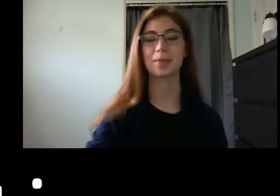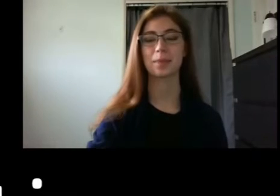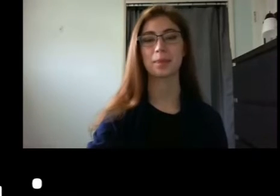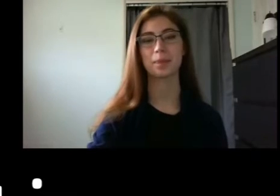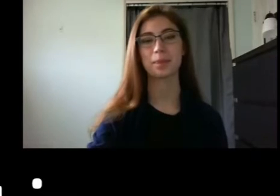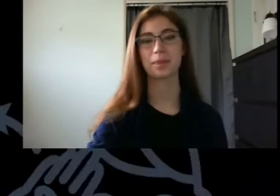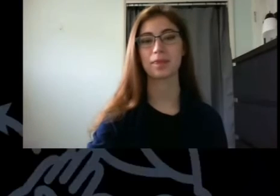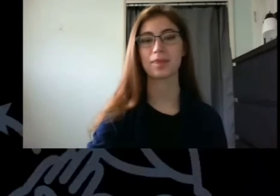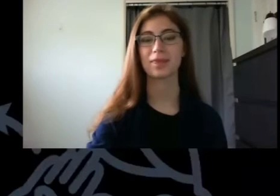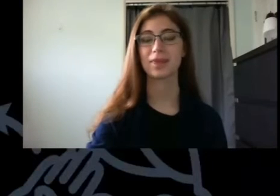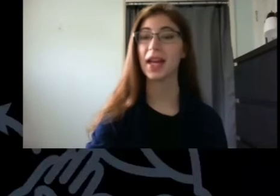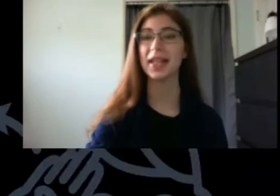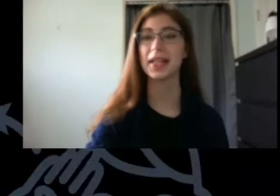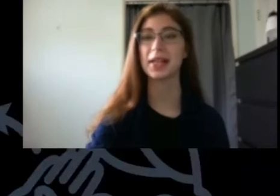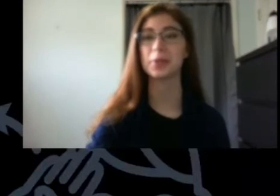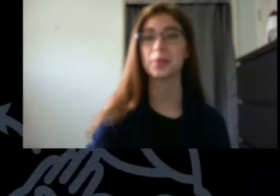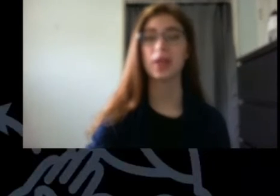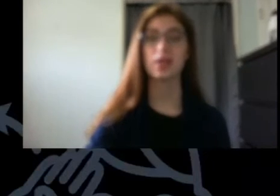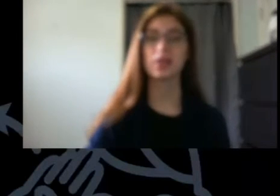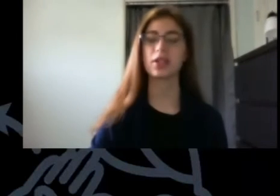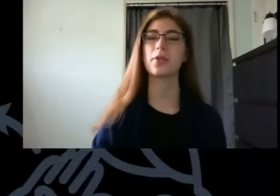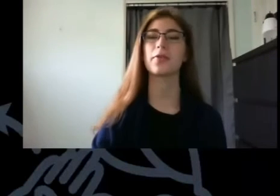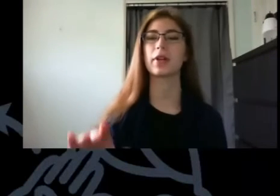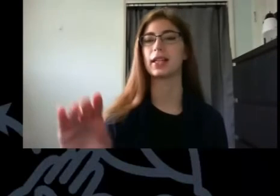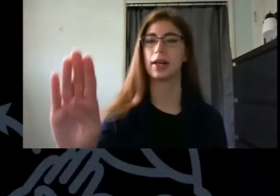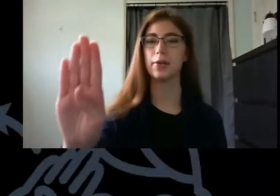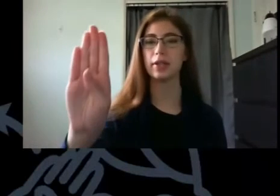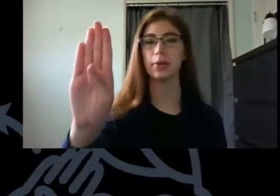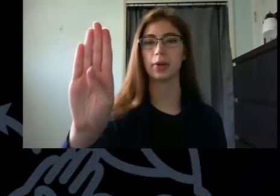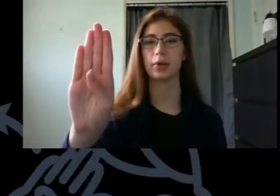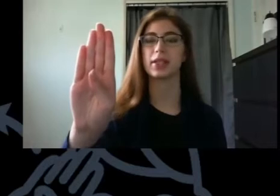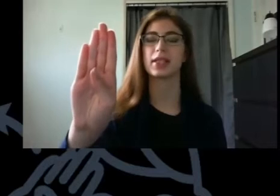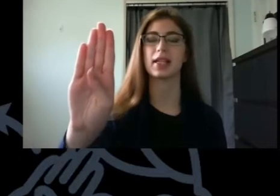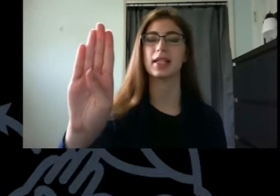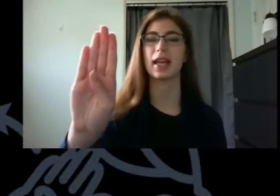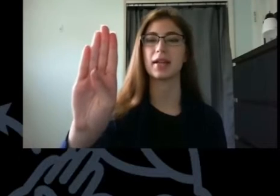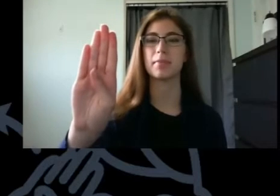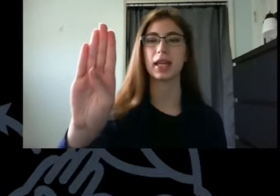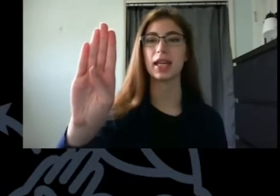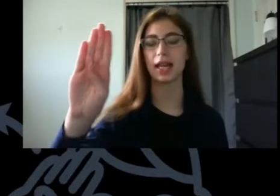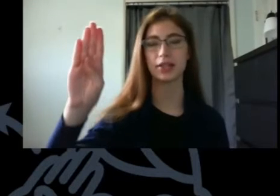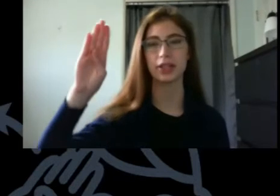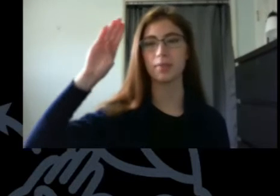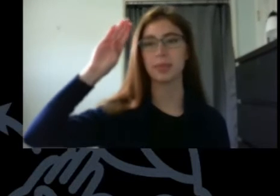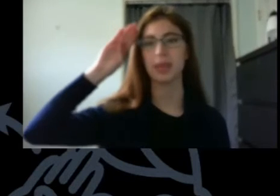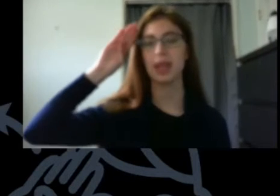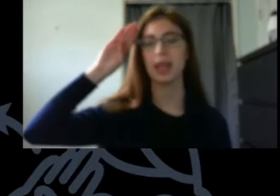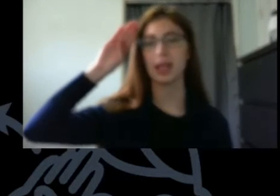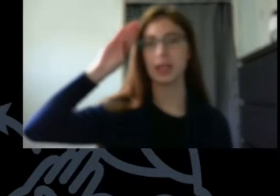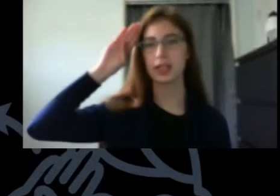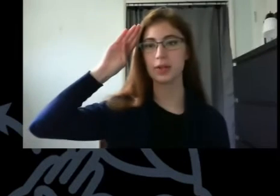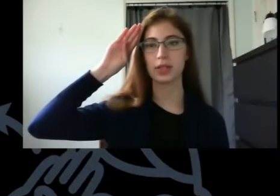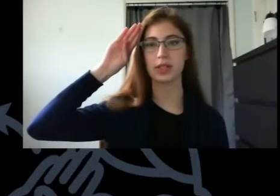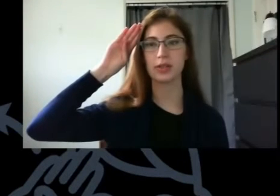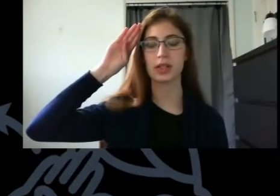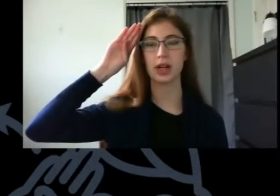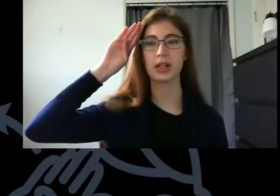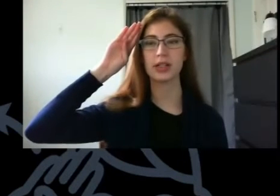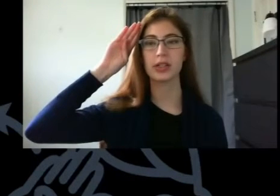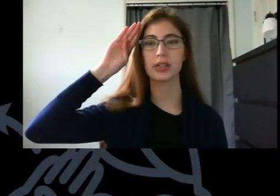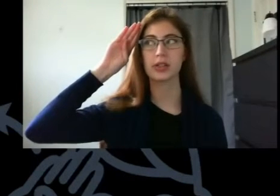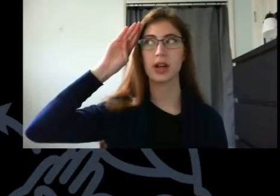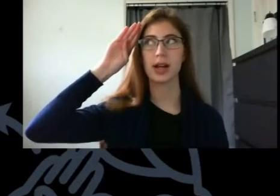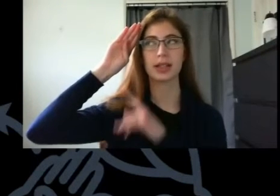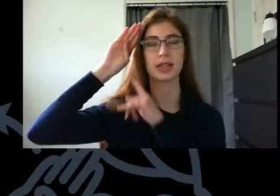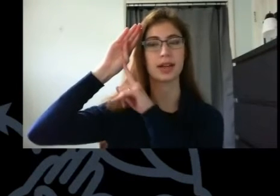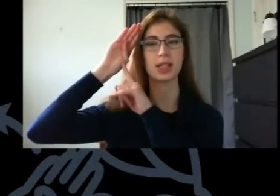Introductions. Hello. So for hello, you are going to take a B handshake, and it is going to